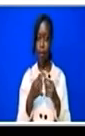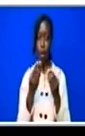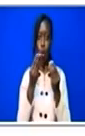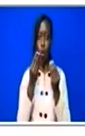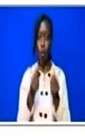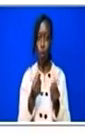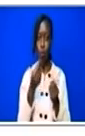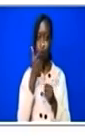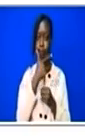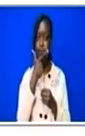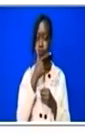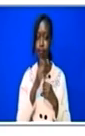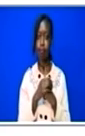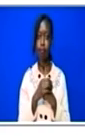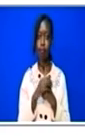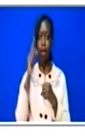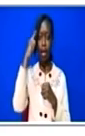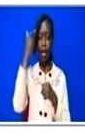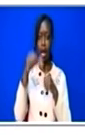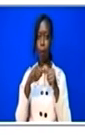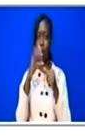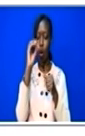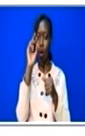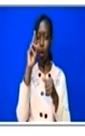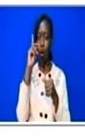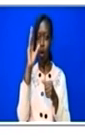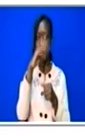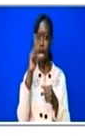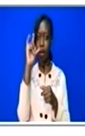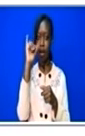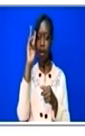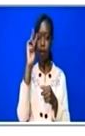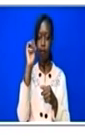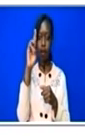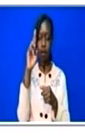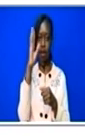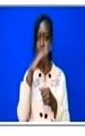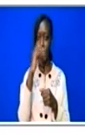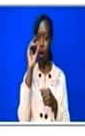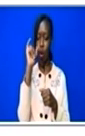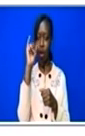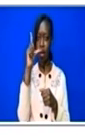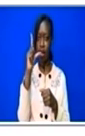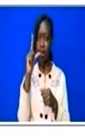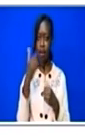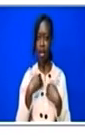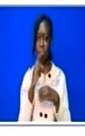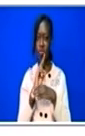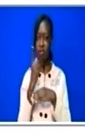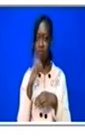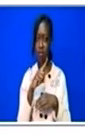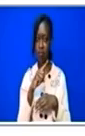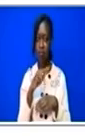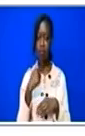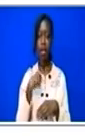think of cod liver oil. I don't know, Jack. Have you ever taken cod liver oil? I think everybody took that one when we were Oh, kids. very Remember